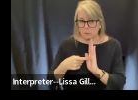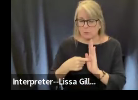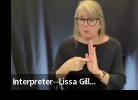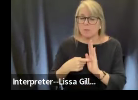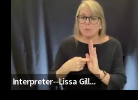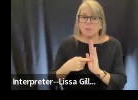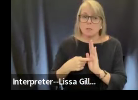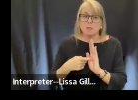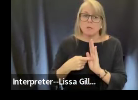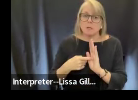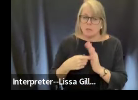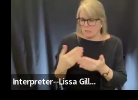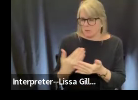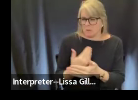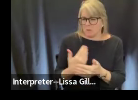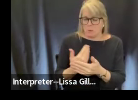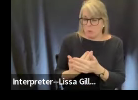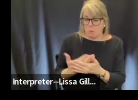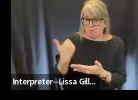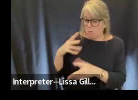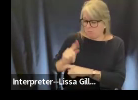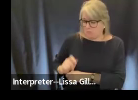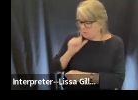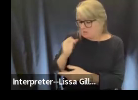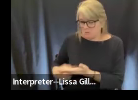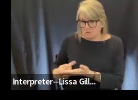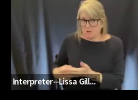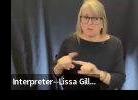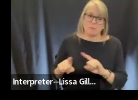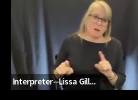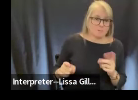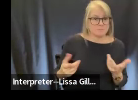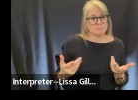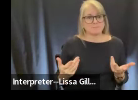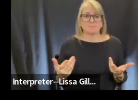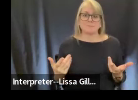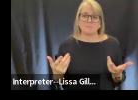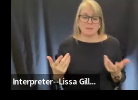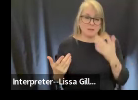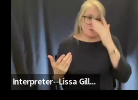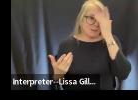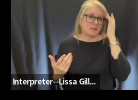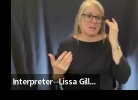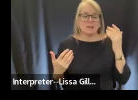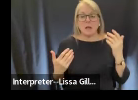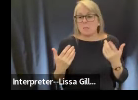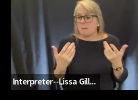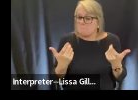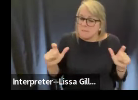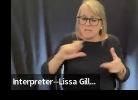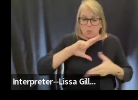about smoke alarms, but certainly in our more recent years of having really big, strong, problematic hurricanes and